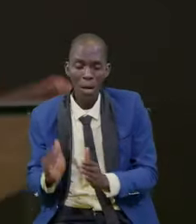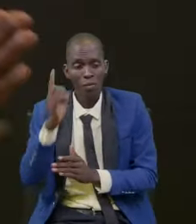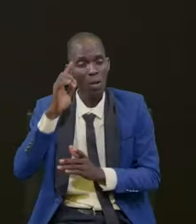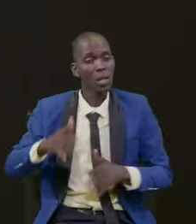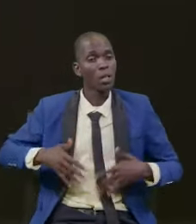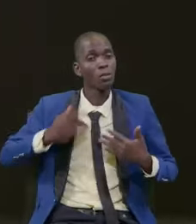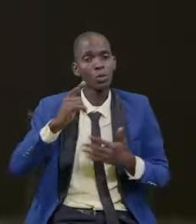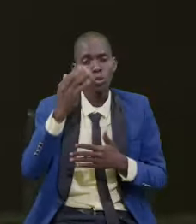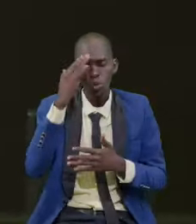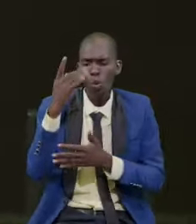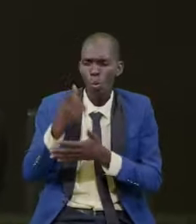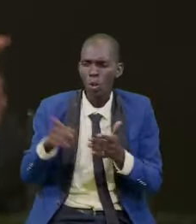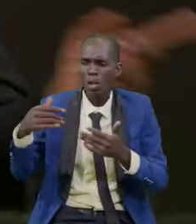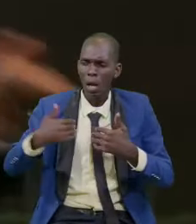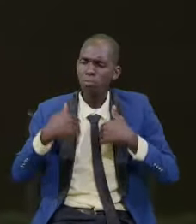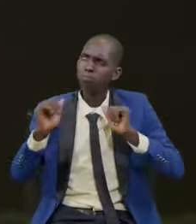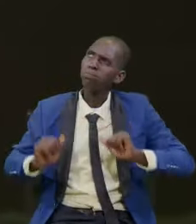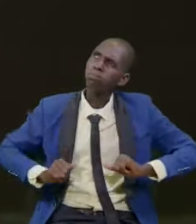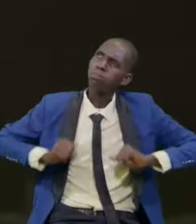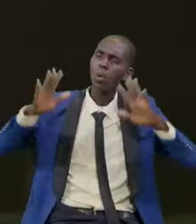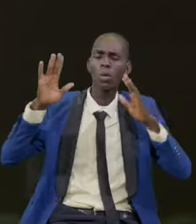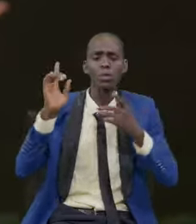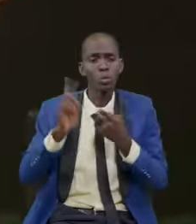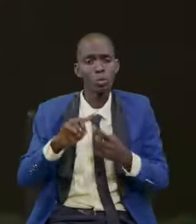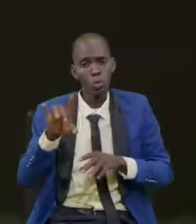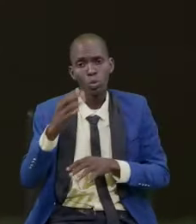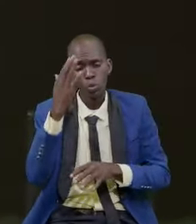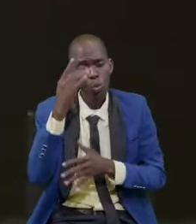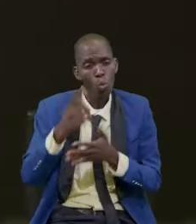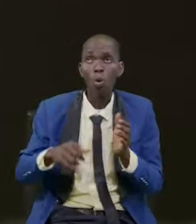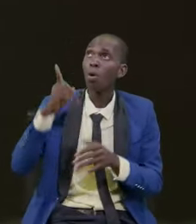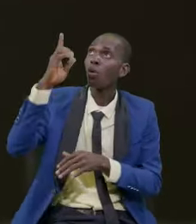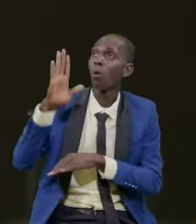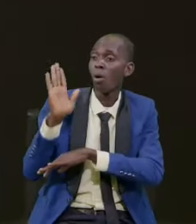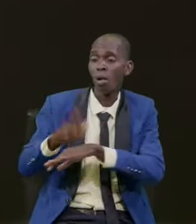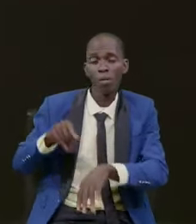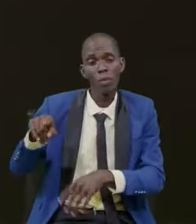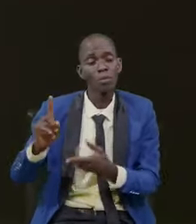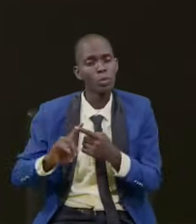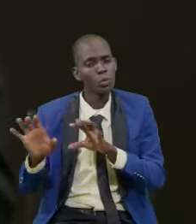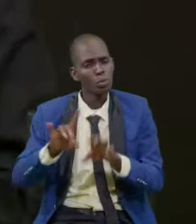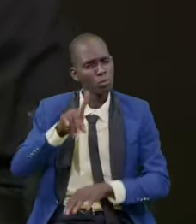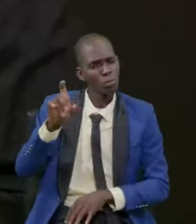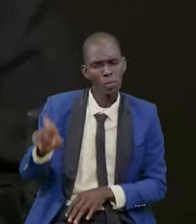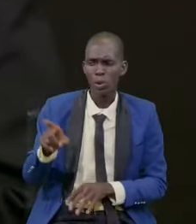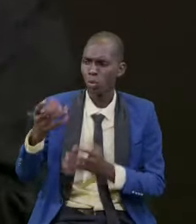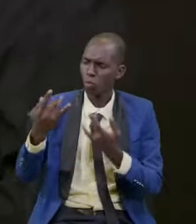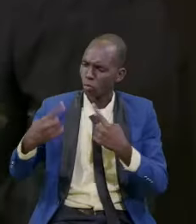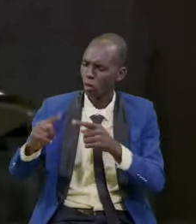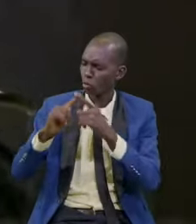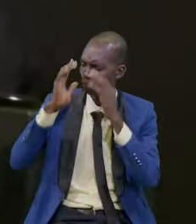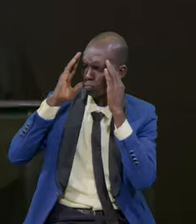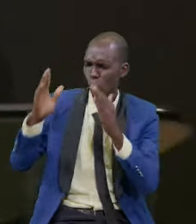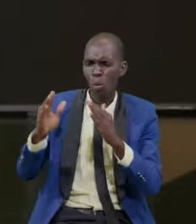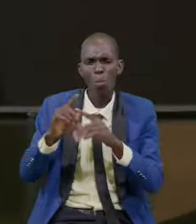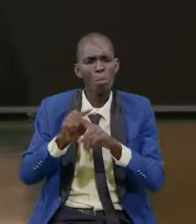consecration and commitment? Here is what God has called them to do, and they want to do that. But the fellow that